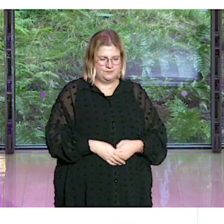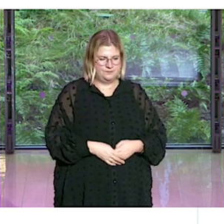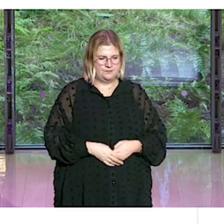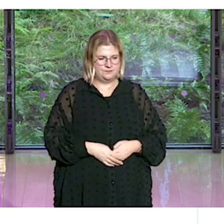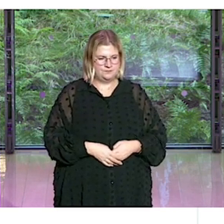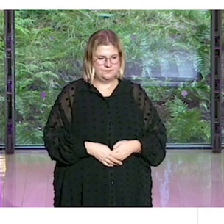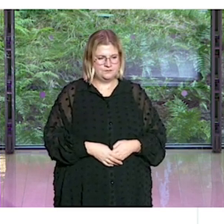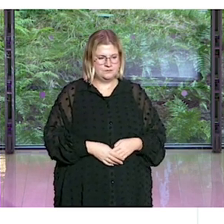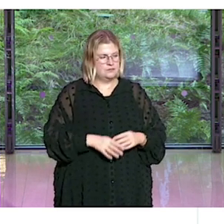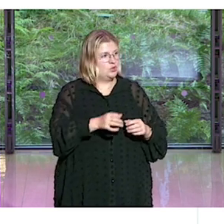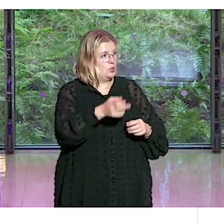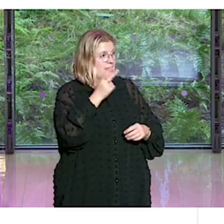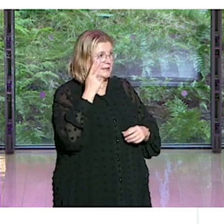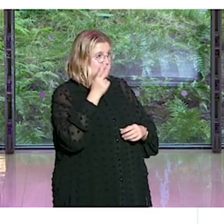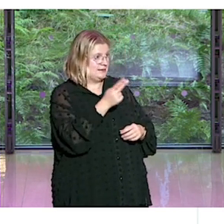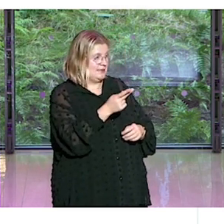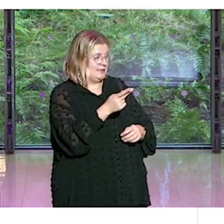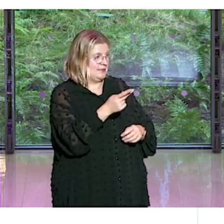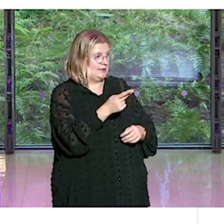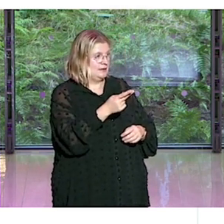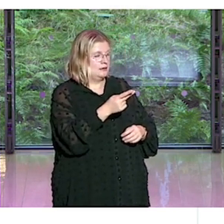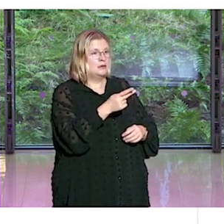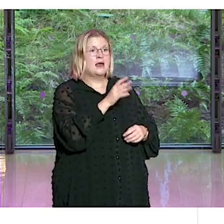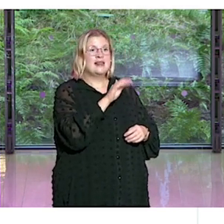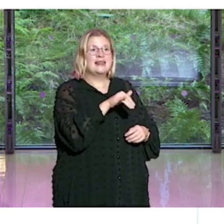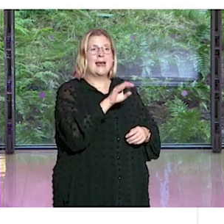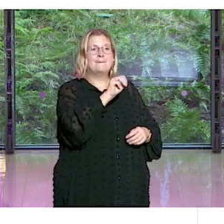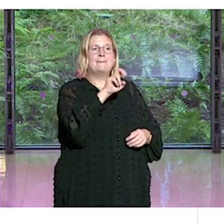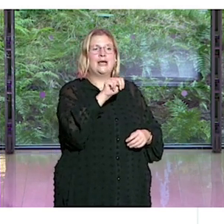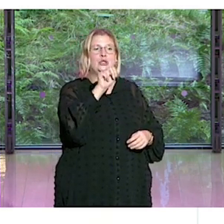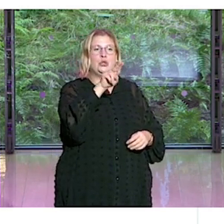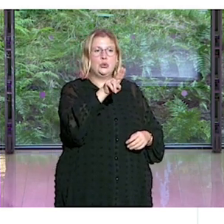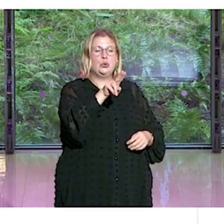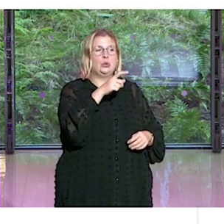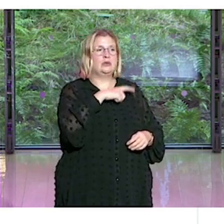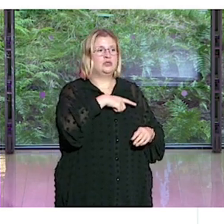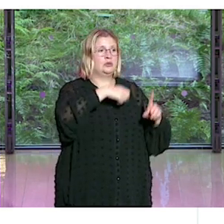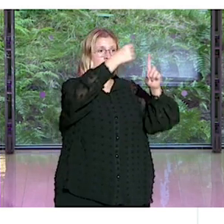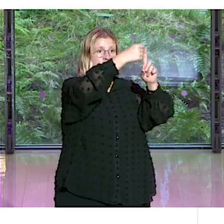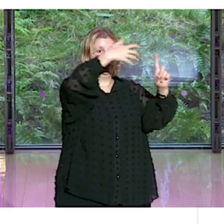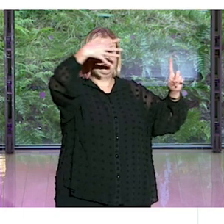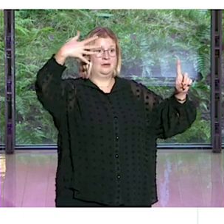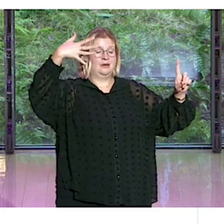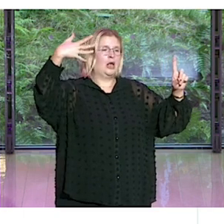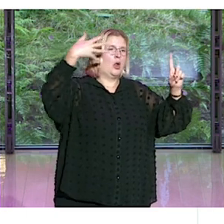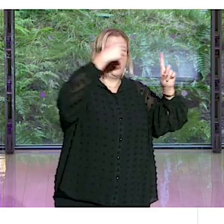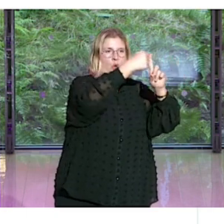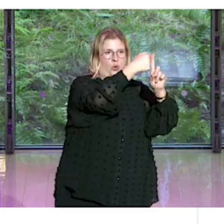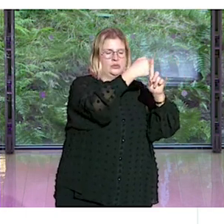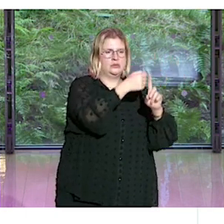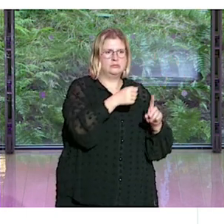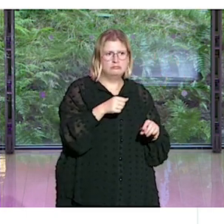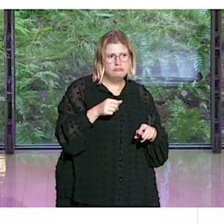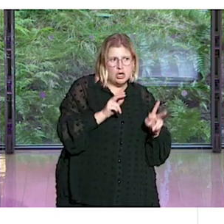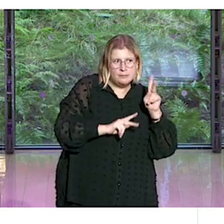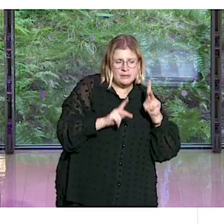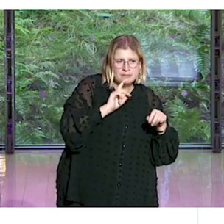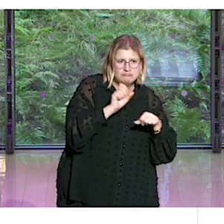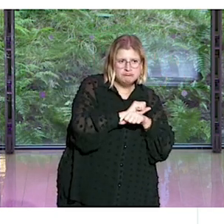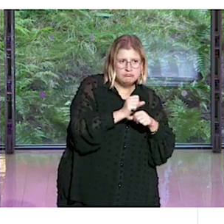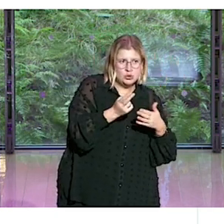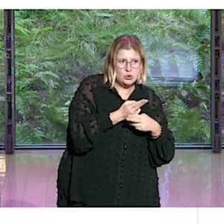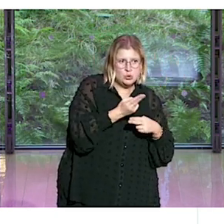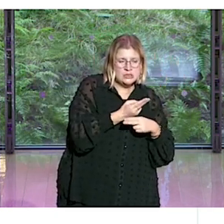you can see that collapsed menu at the top. Are people using that? Are